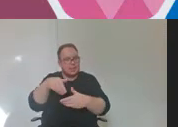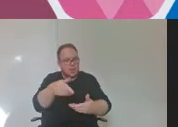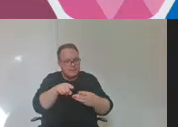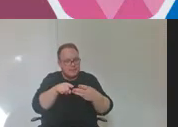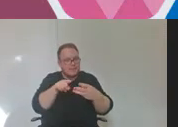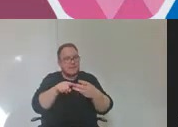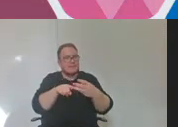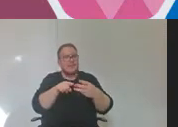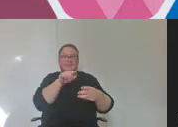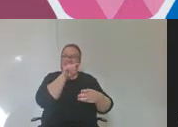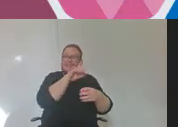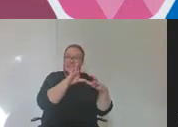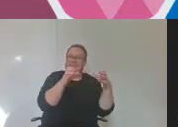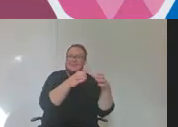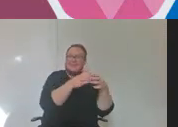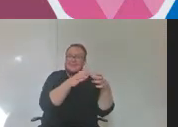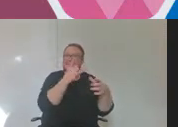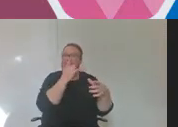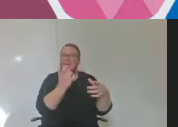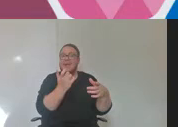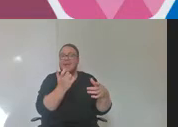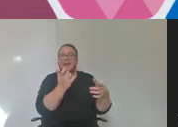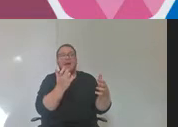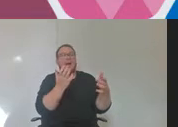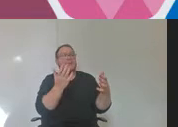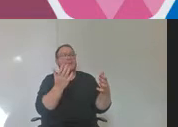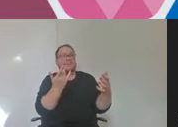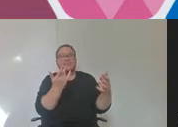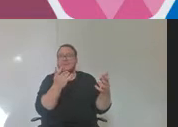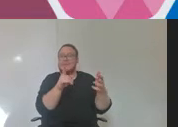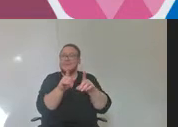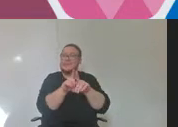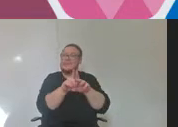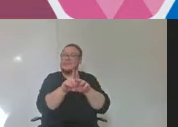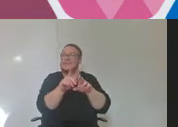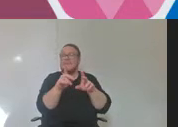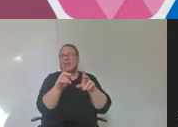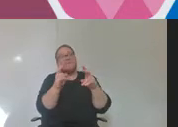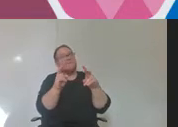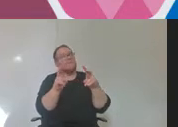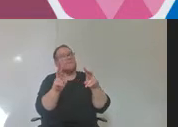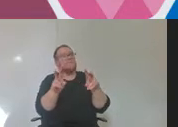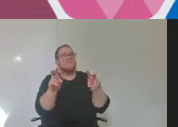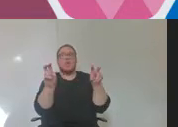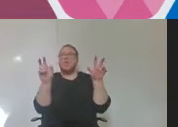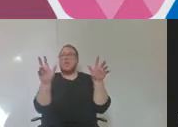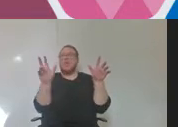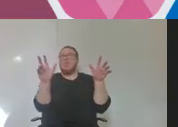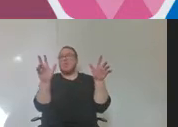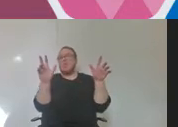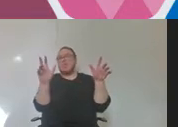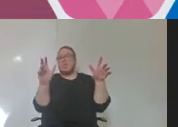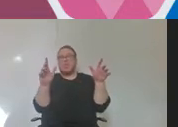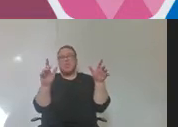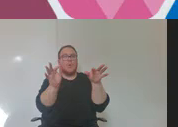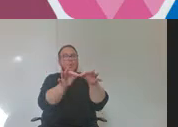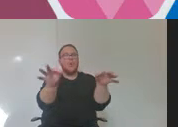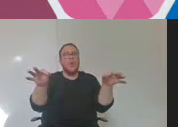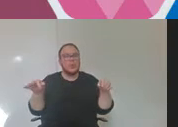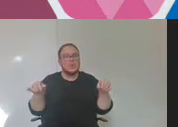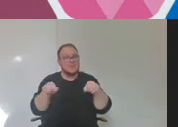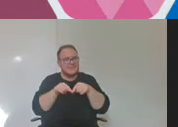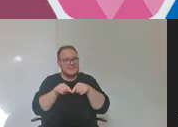then being able to have a virtual ward, if you like, around supporting people to stay in their